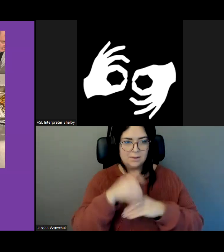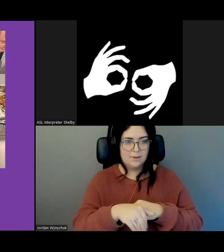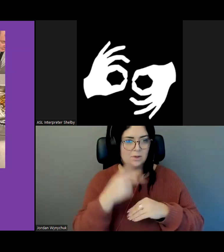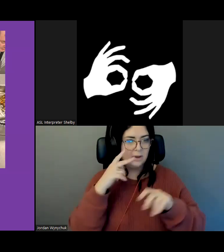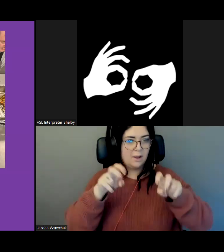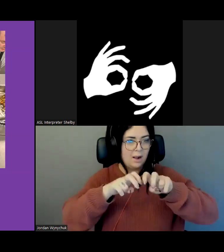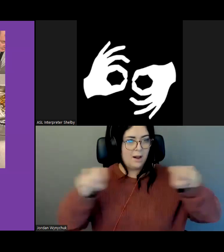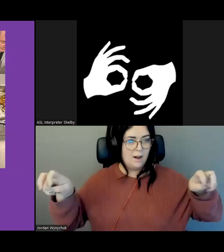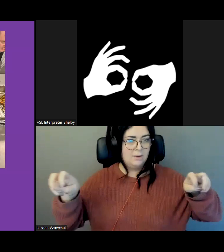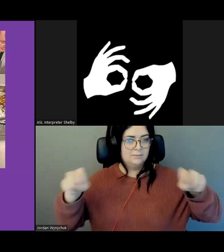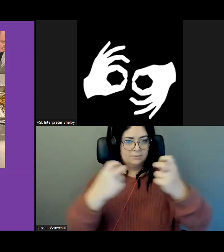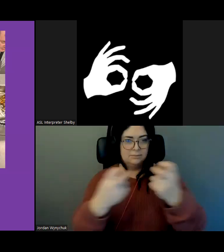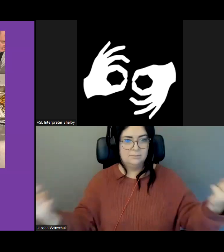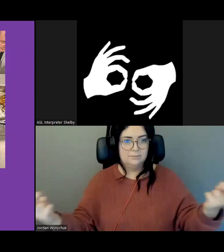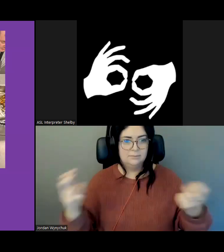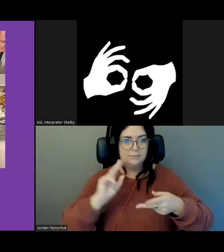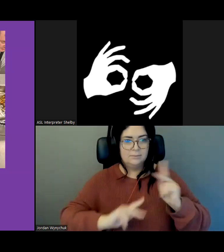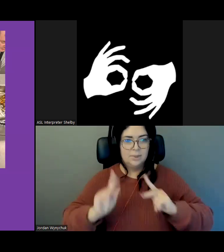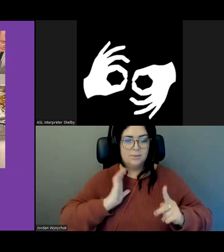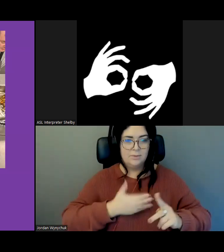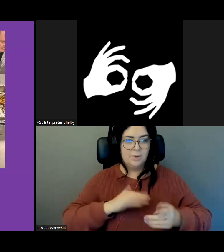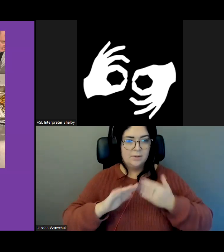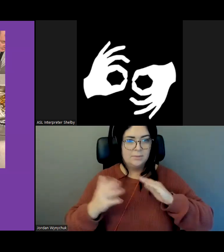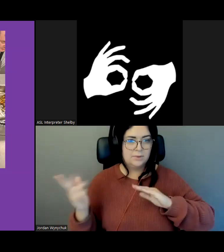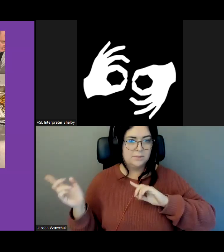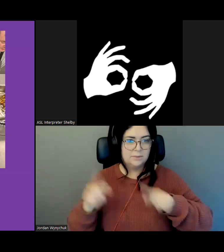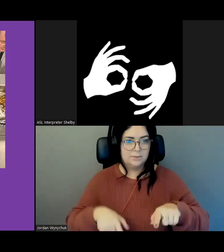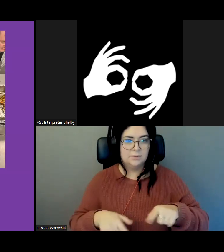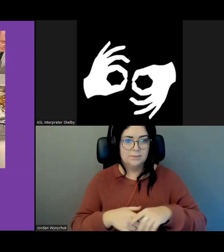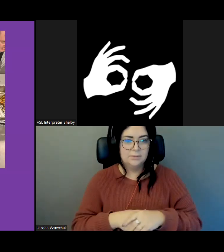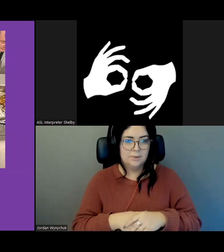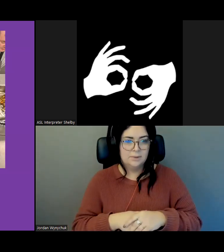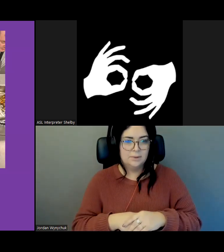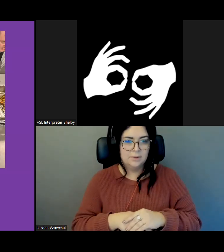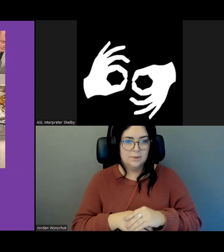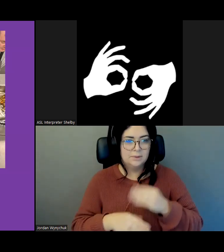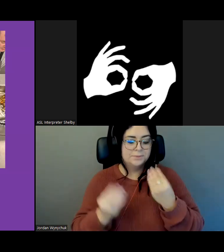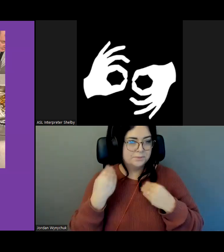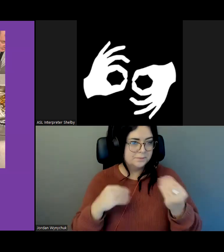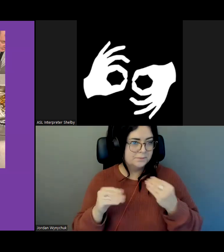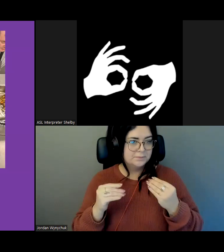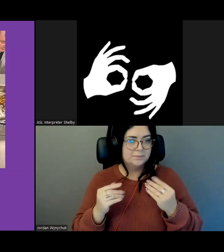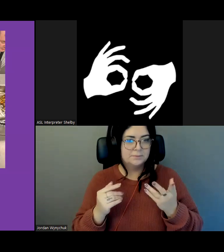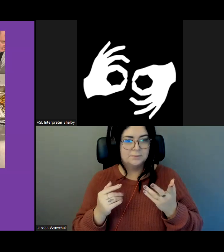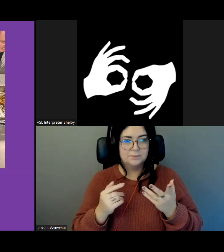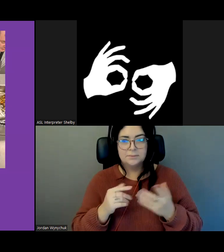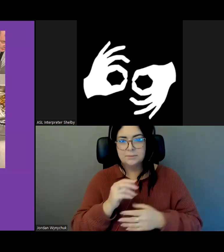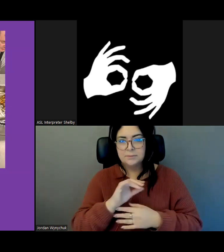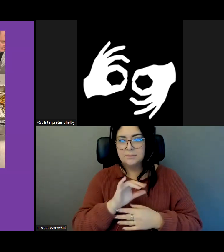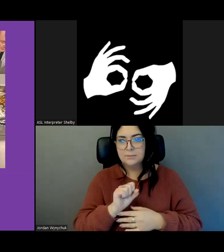table, folks from our community and our allies all together eating John's